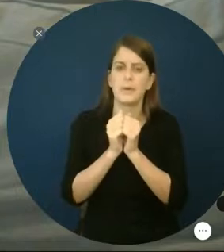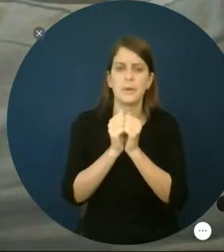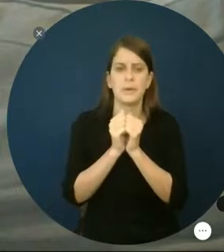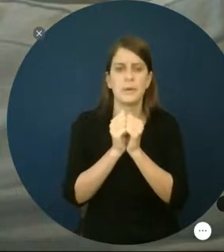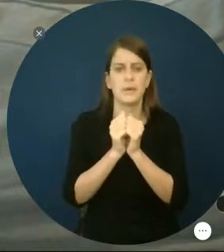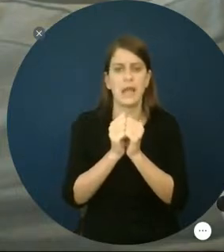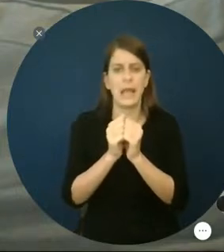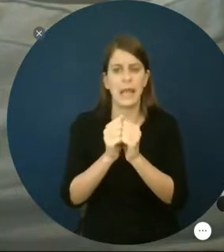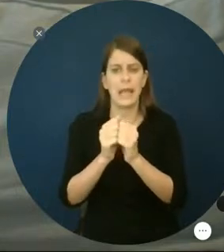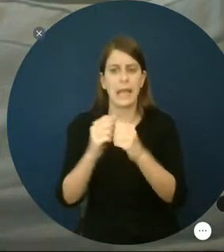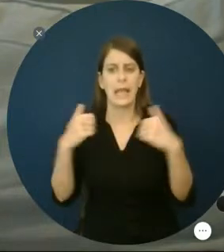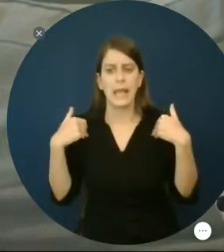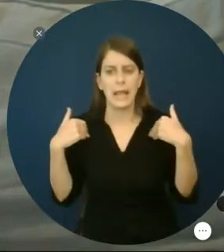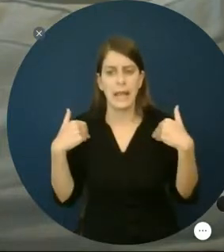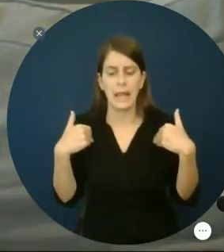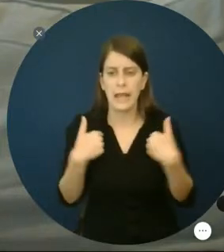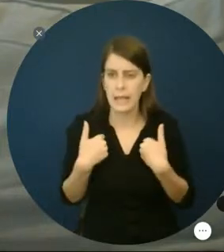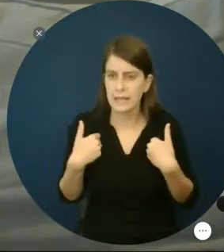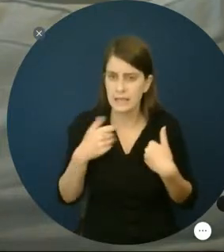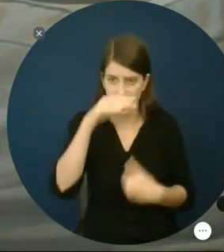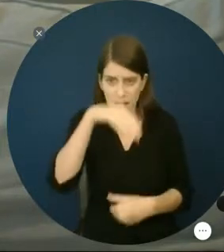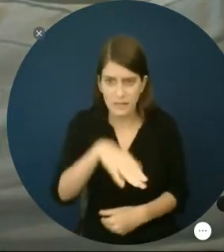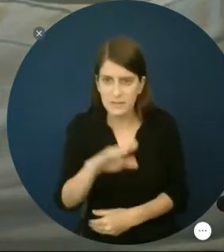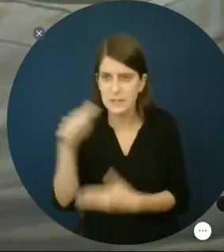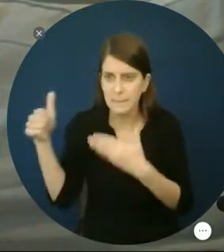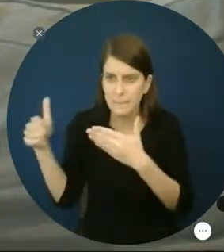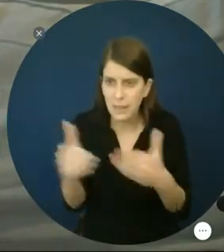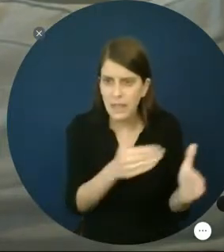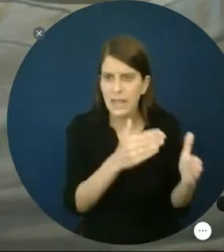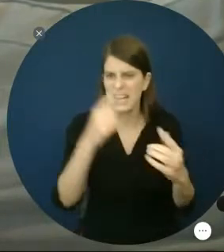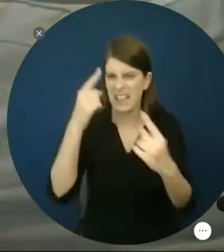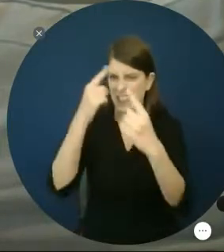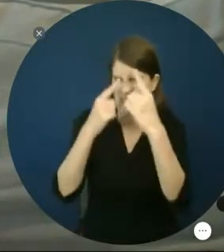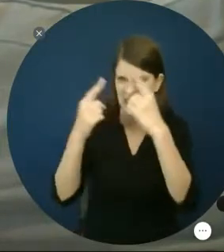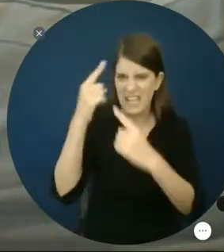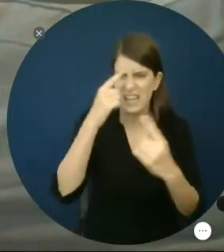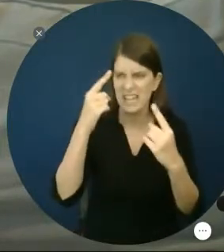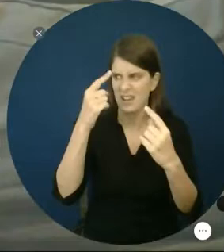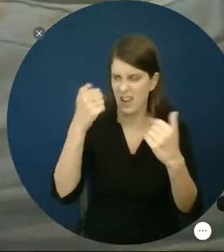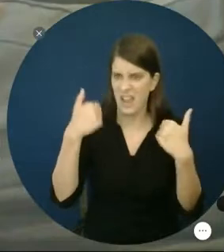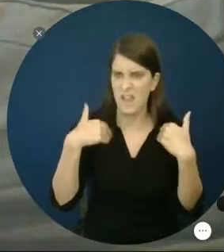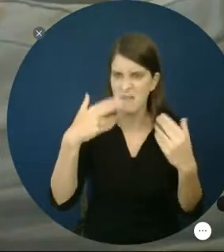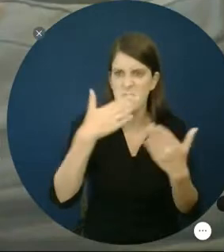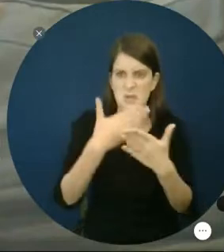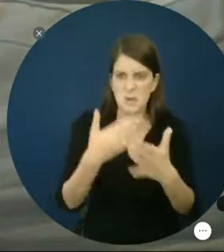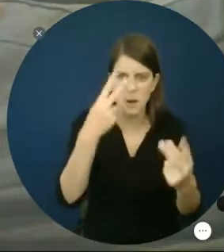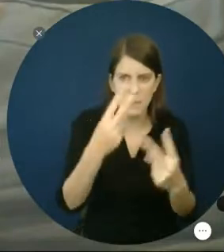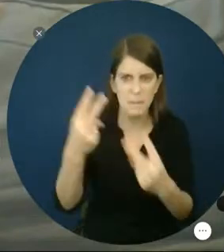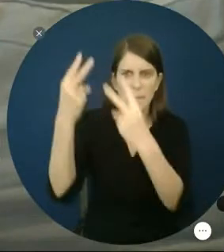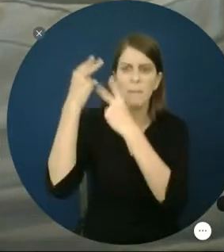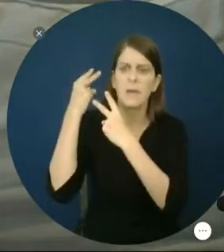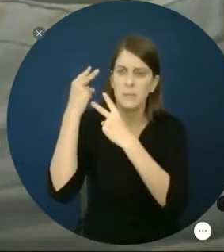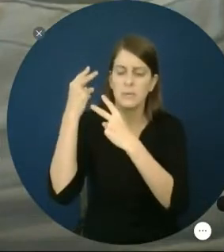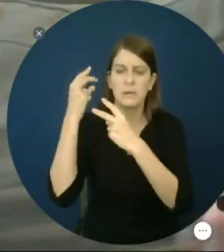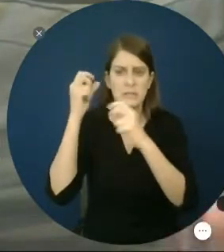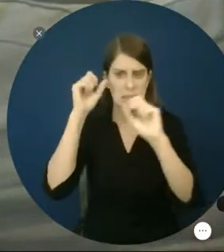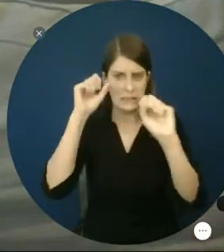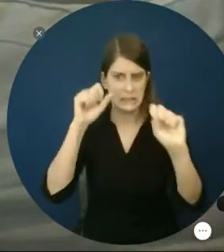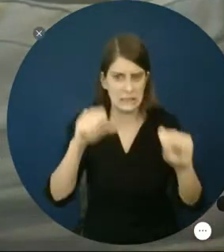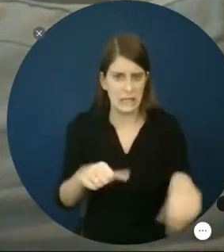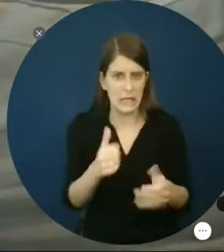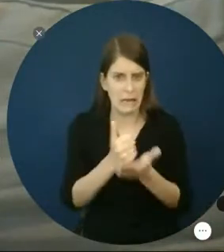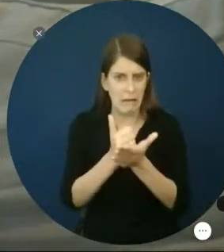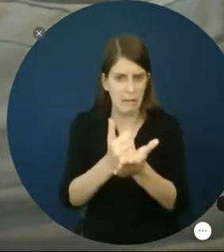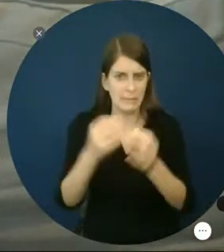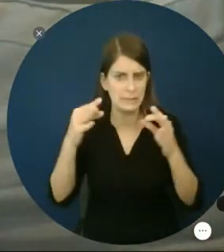that think and plan before they do, animals that use their memory to make choices. And when we're